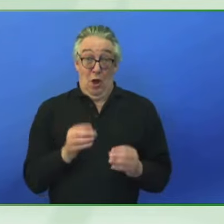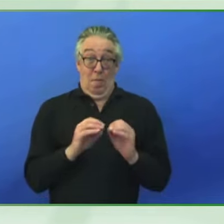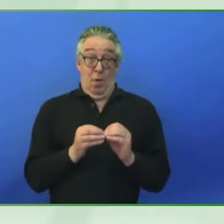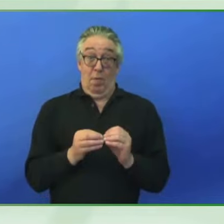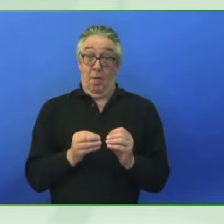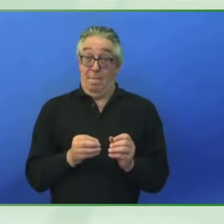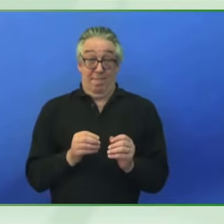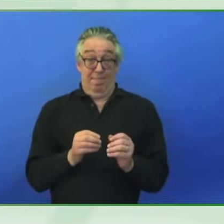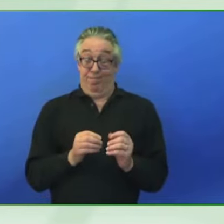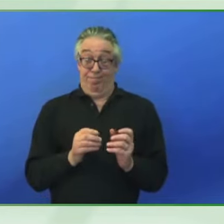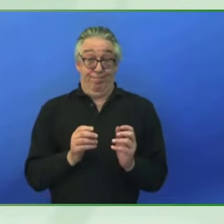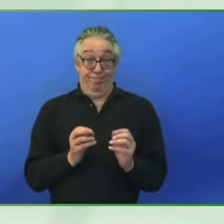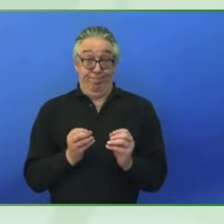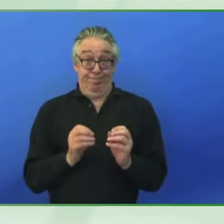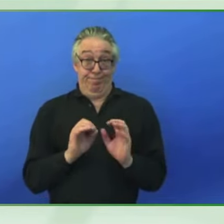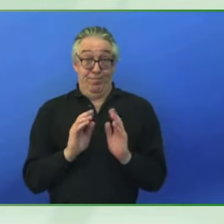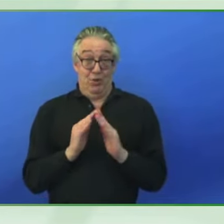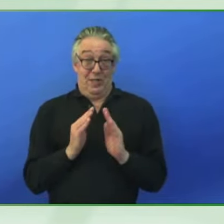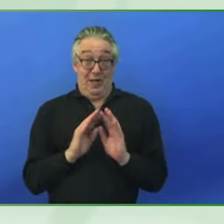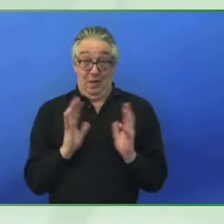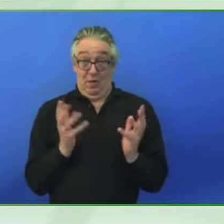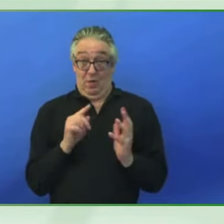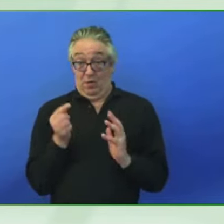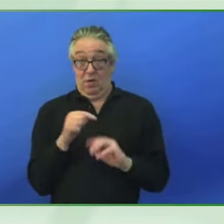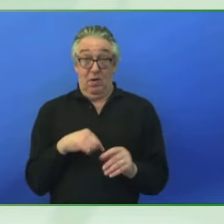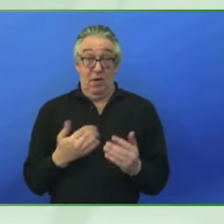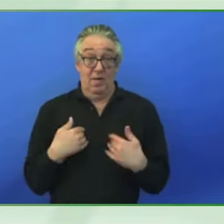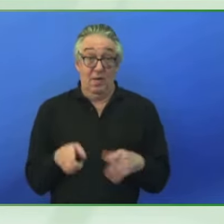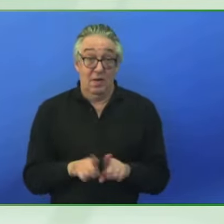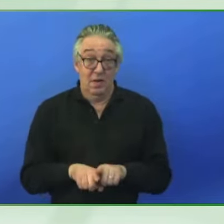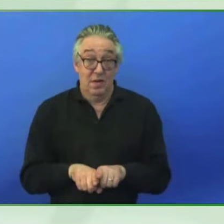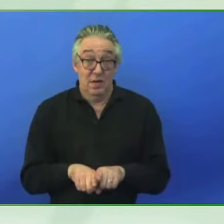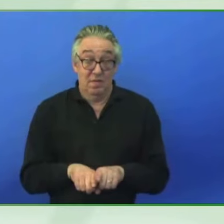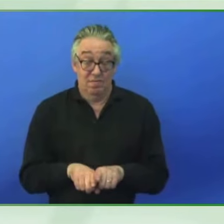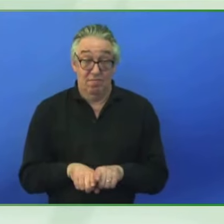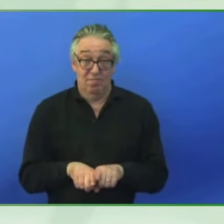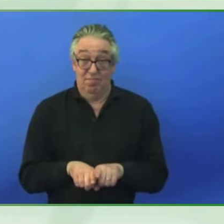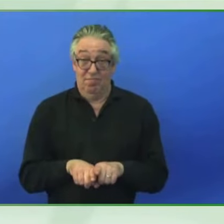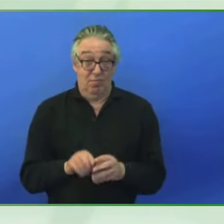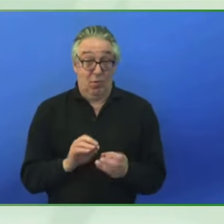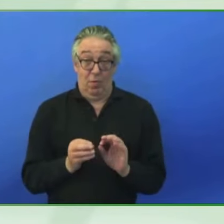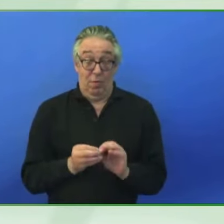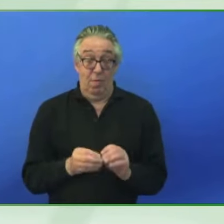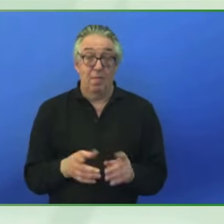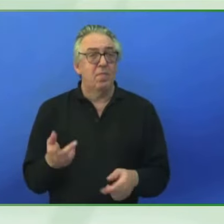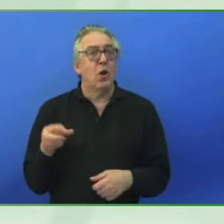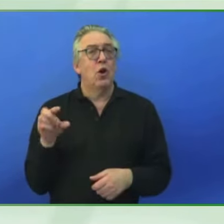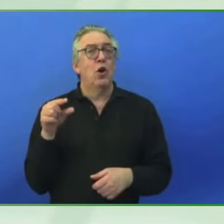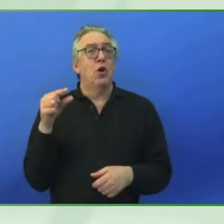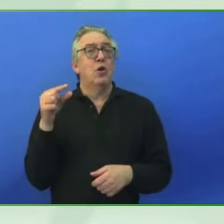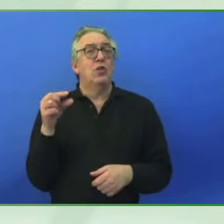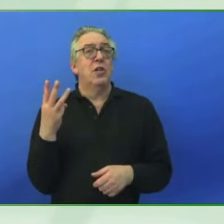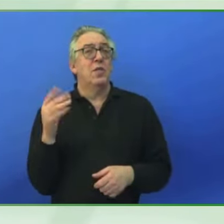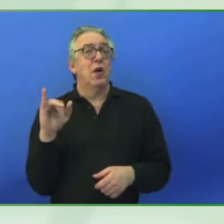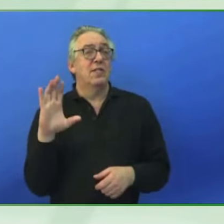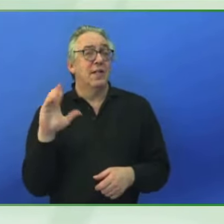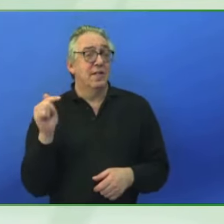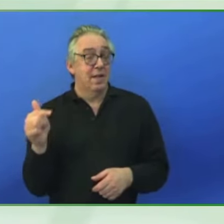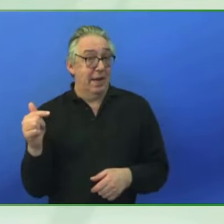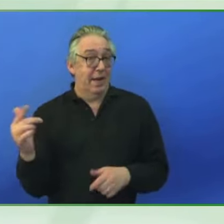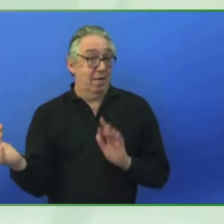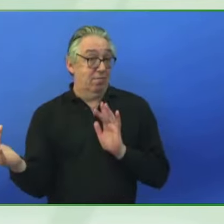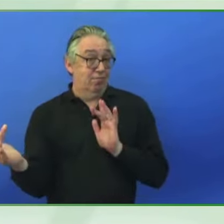were introduced to G3ICT, they had just basically finished